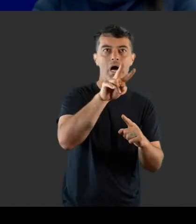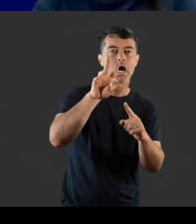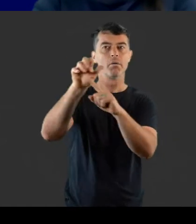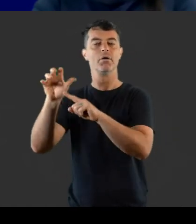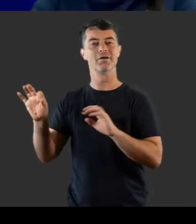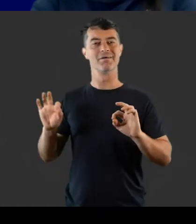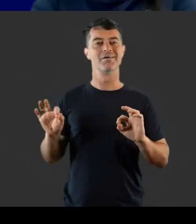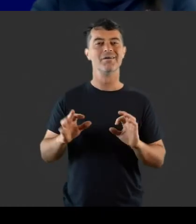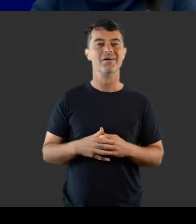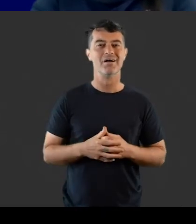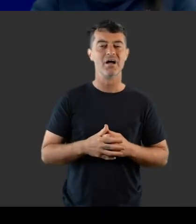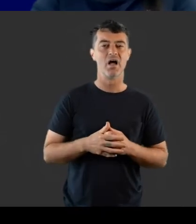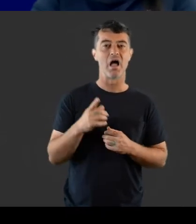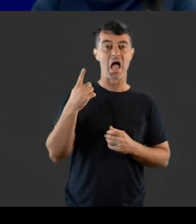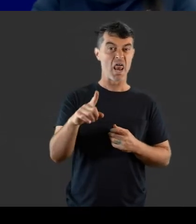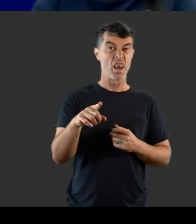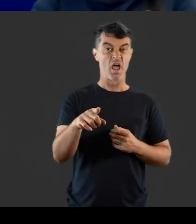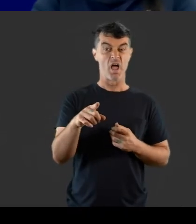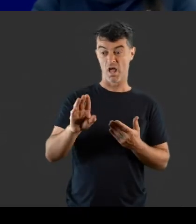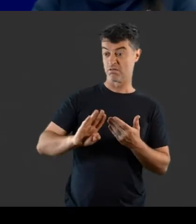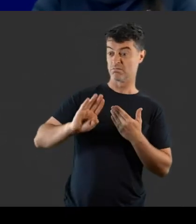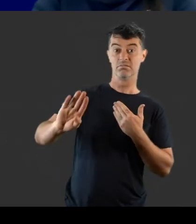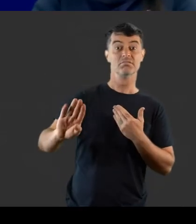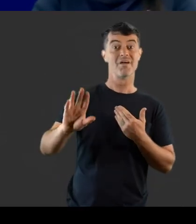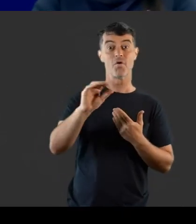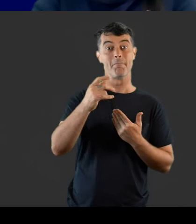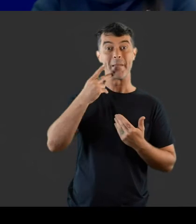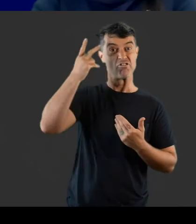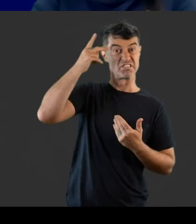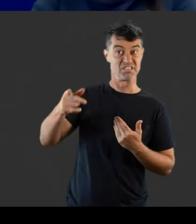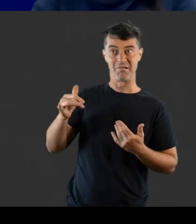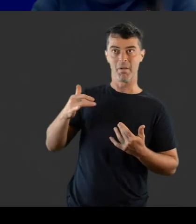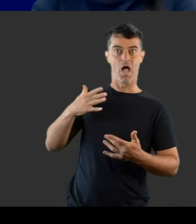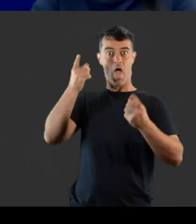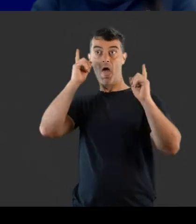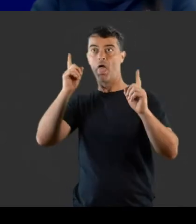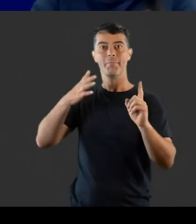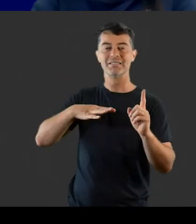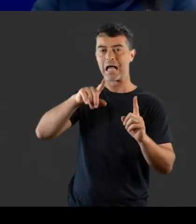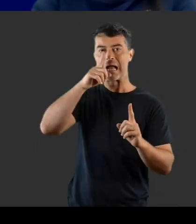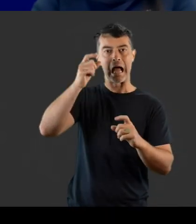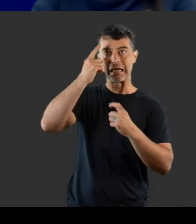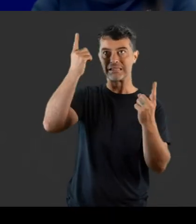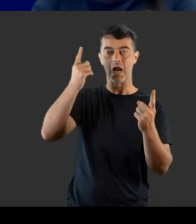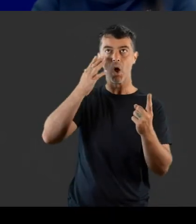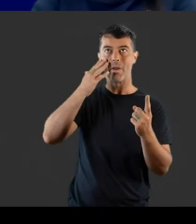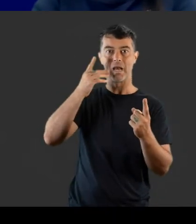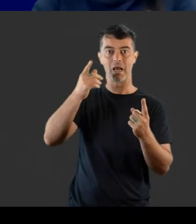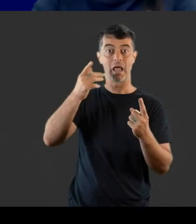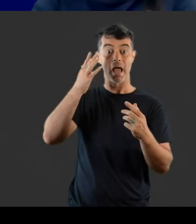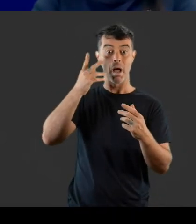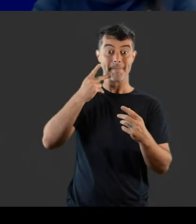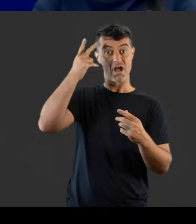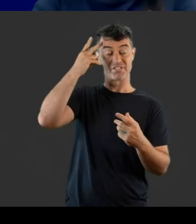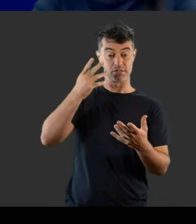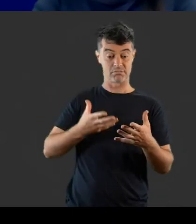expressions. They may also experience separation anxiety from their parents, as they are not able to understand